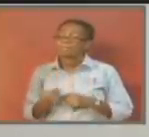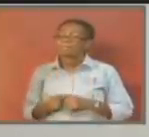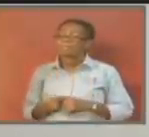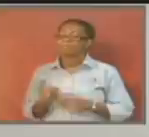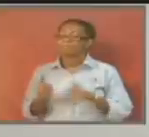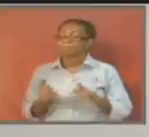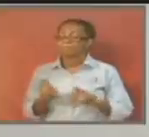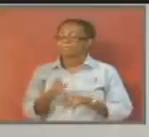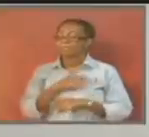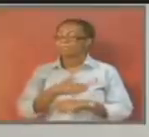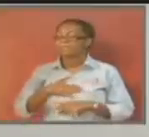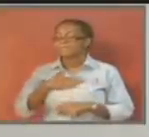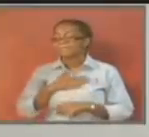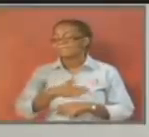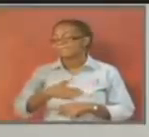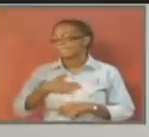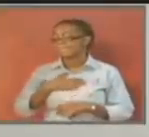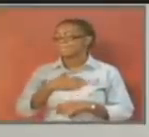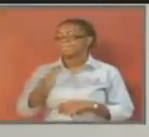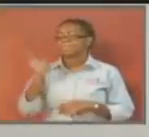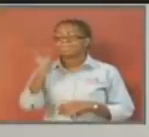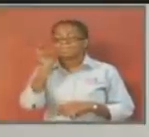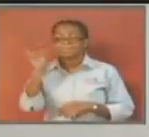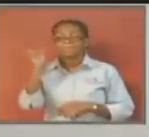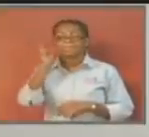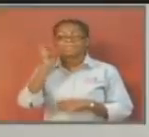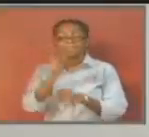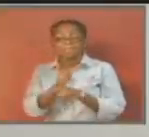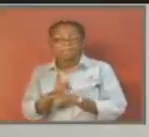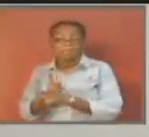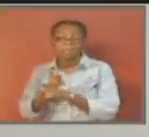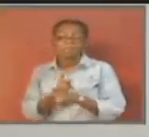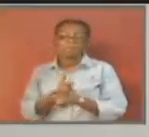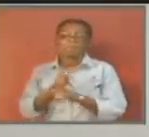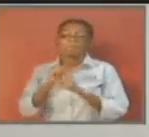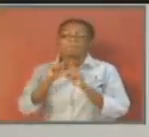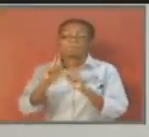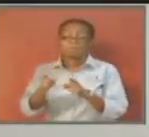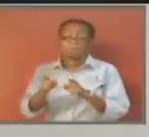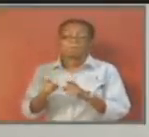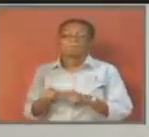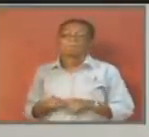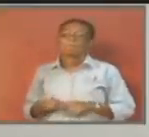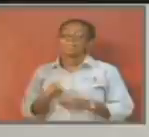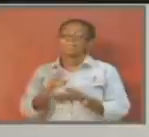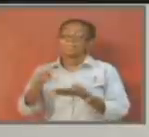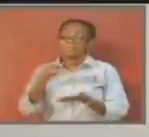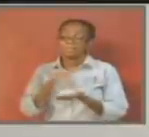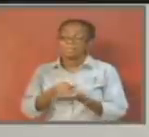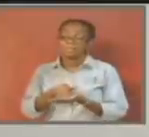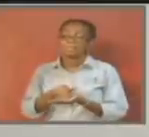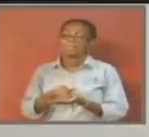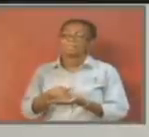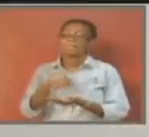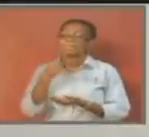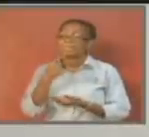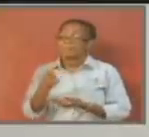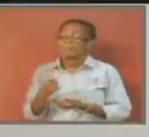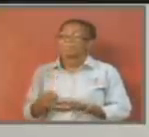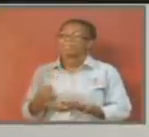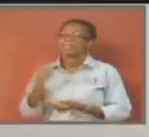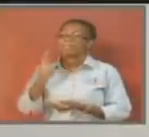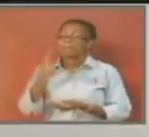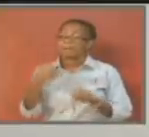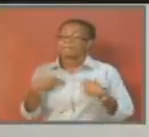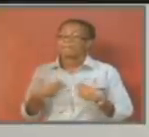the center where you are supposed to present at to get your vaccine, and to ensure that you don't, out